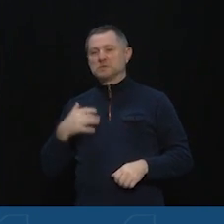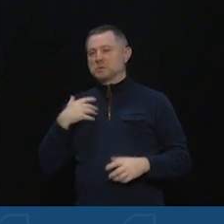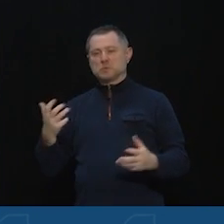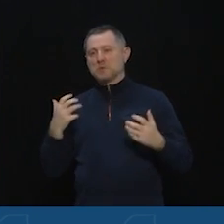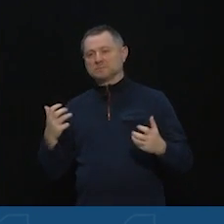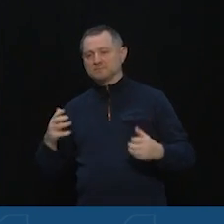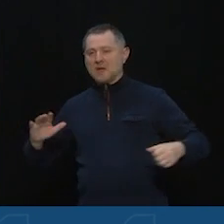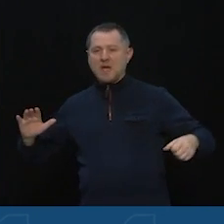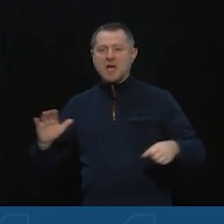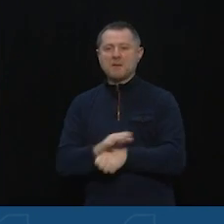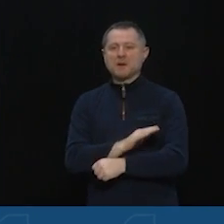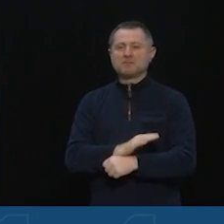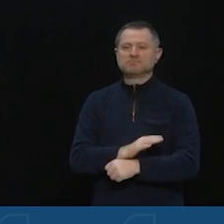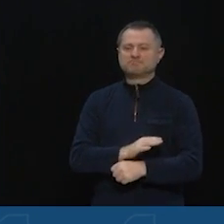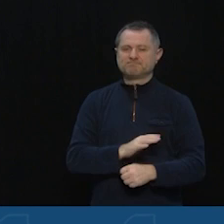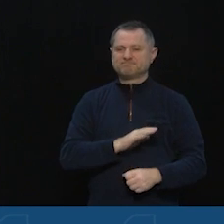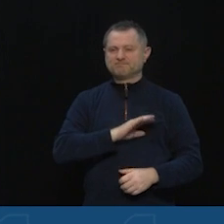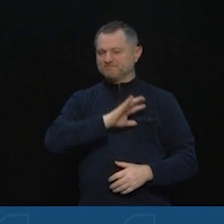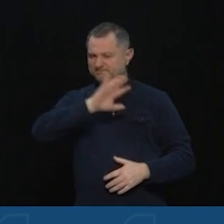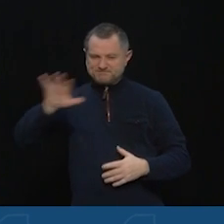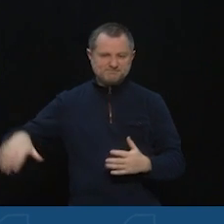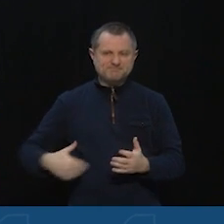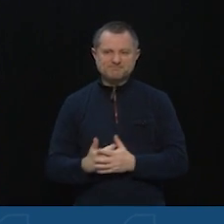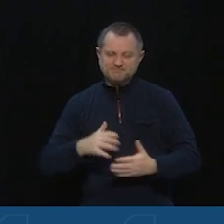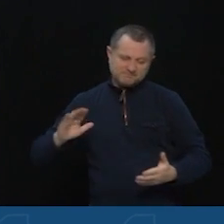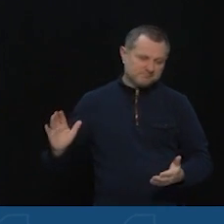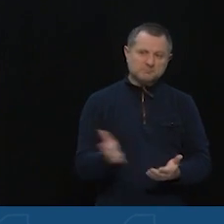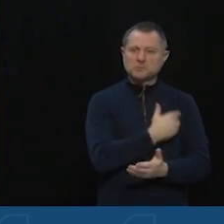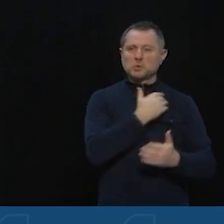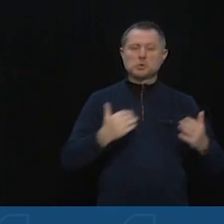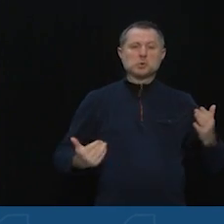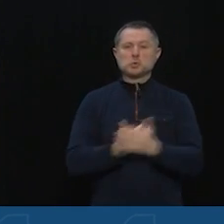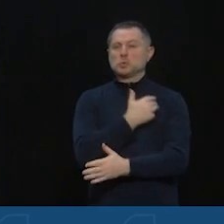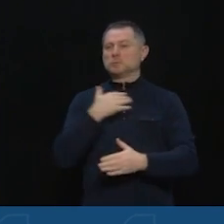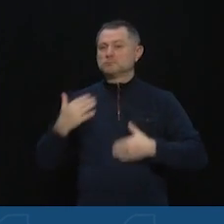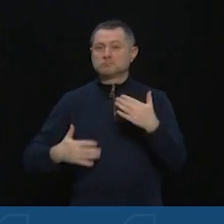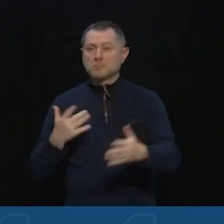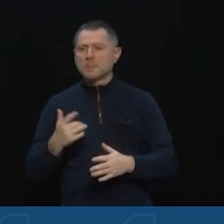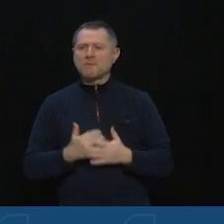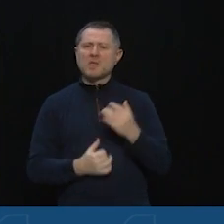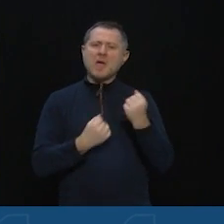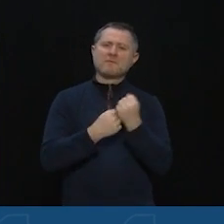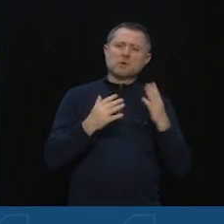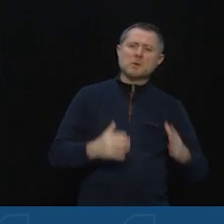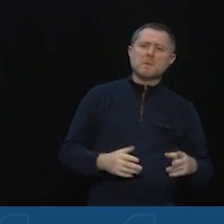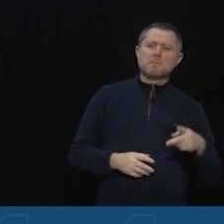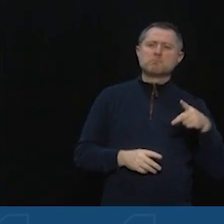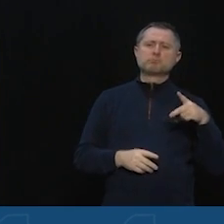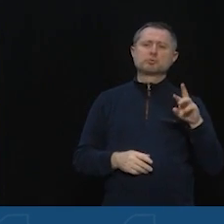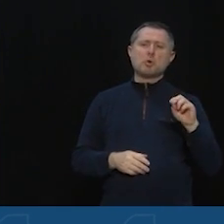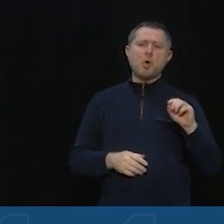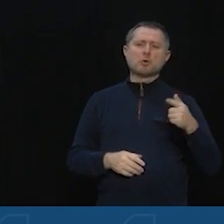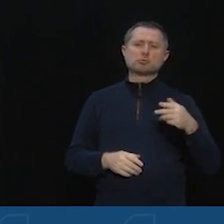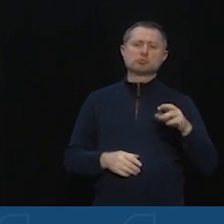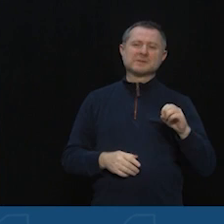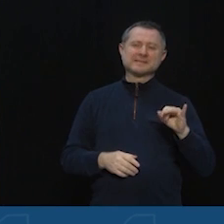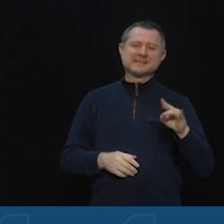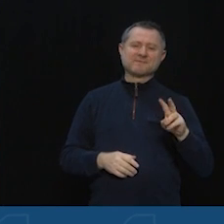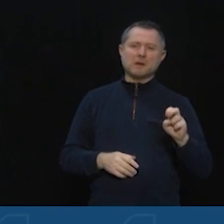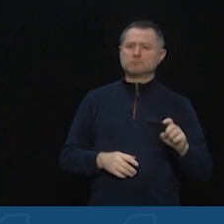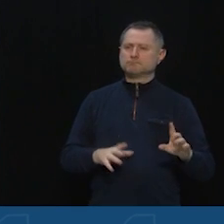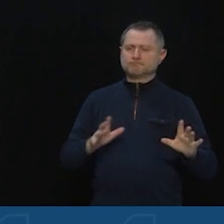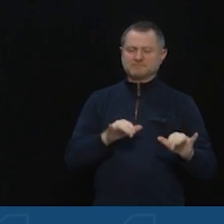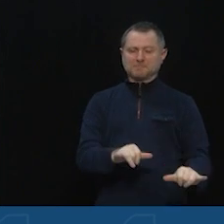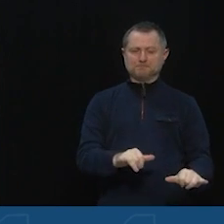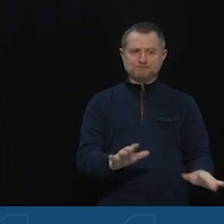utter, retooling of this law, and some of the progressives and the advocates have said they do not want any changes whatsoever. It seems